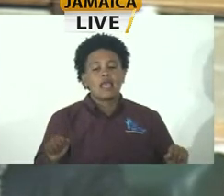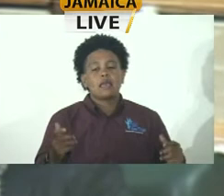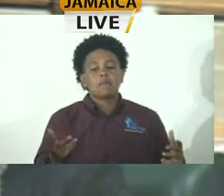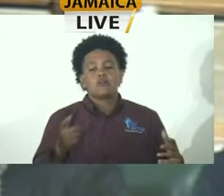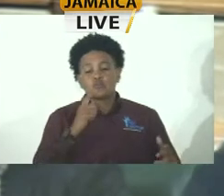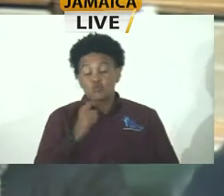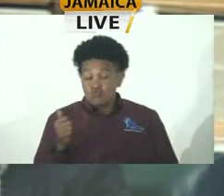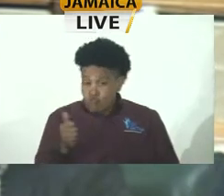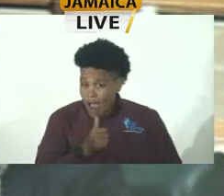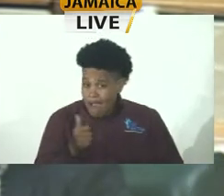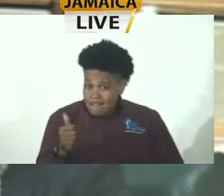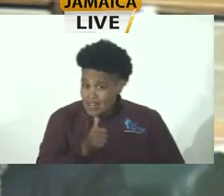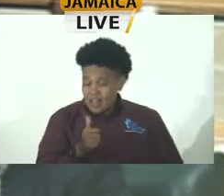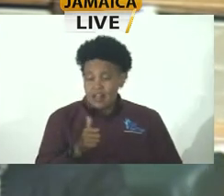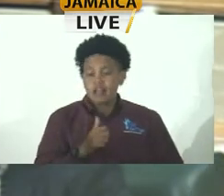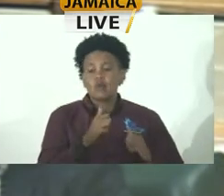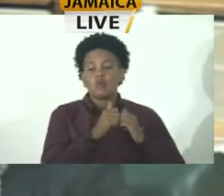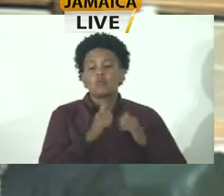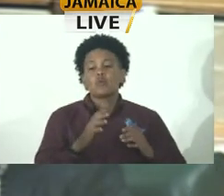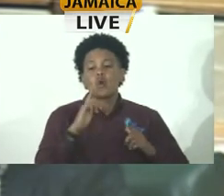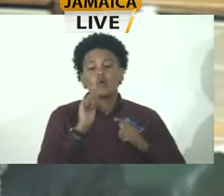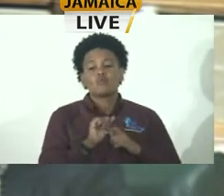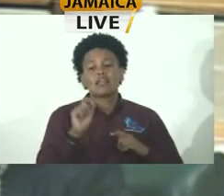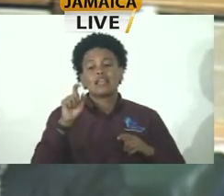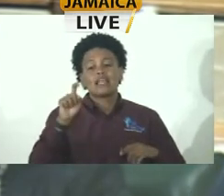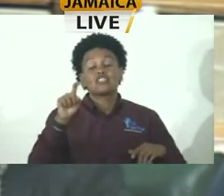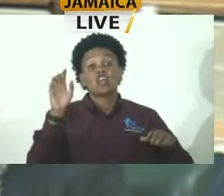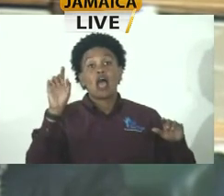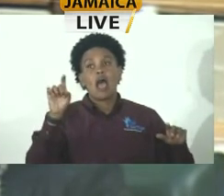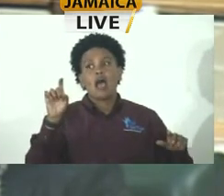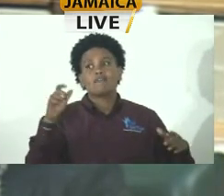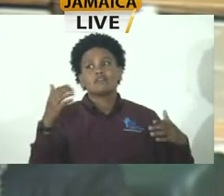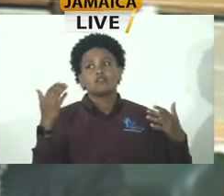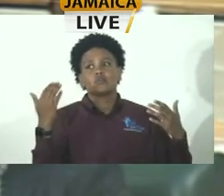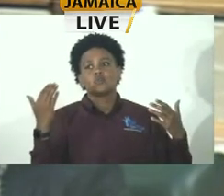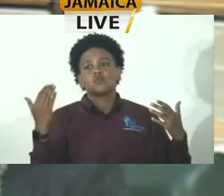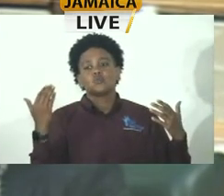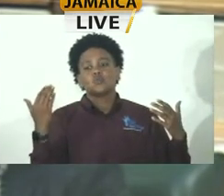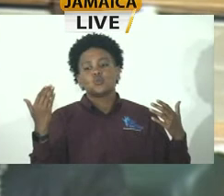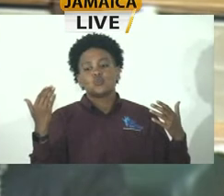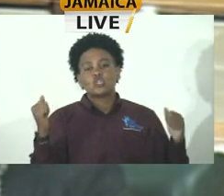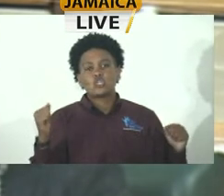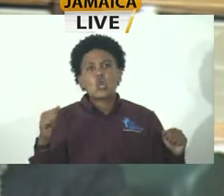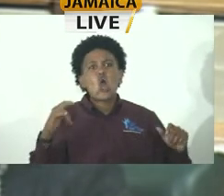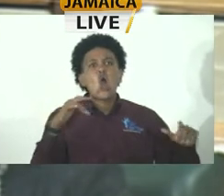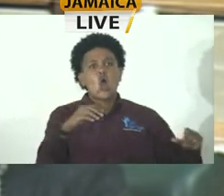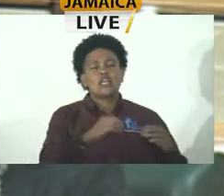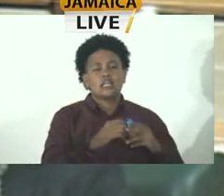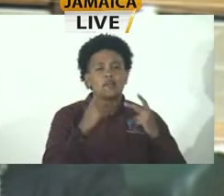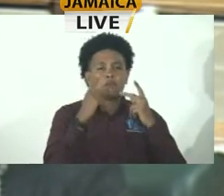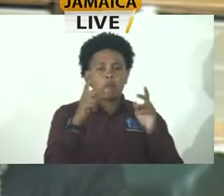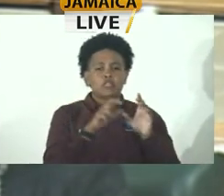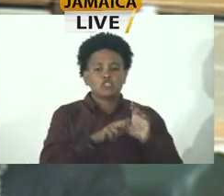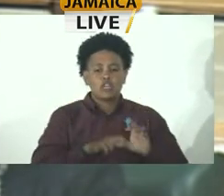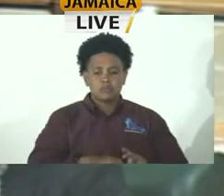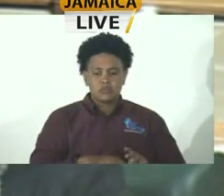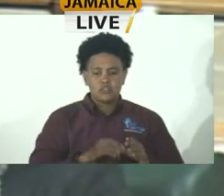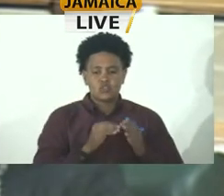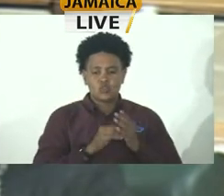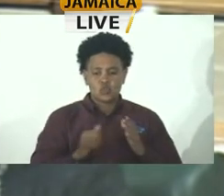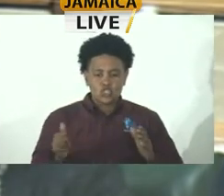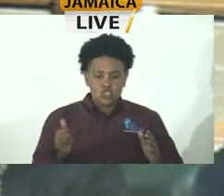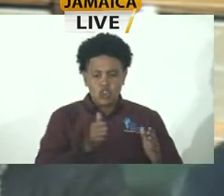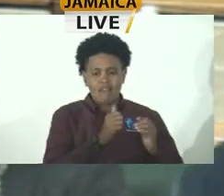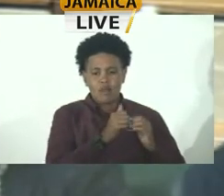travel without necessarily having to to be crowded into public transportation that was part of